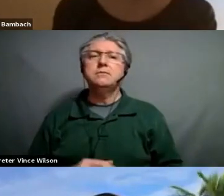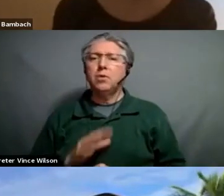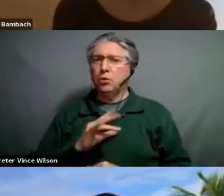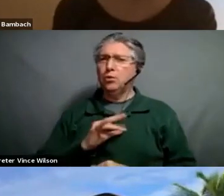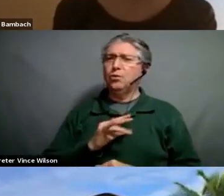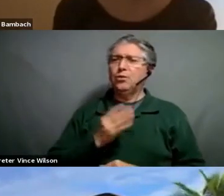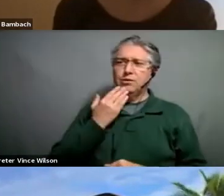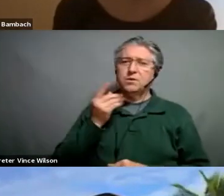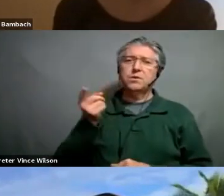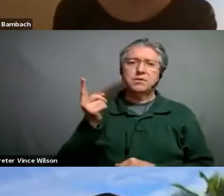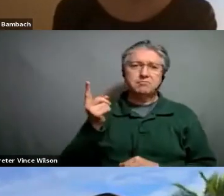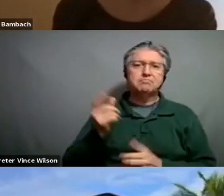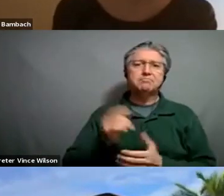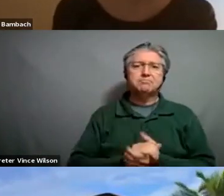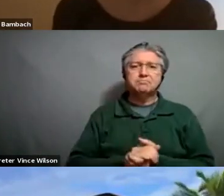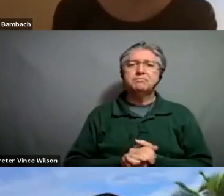That's a really good idea.